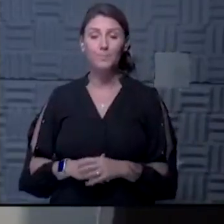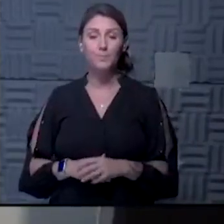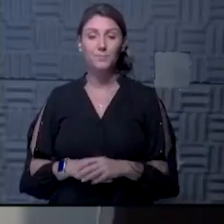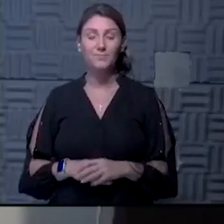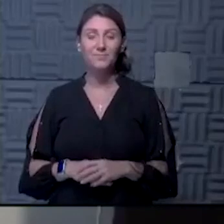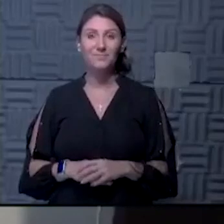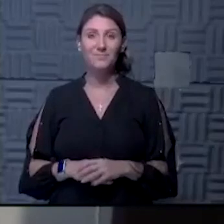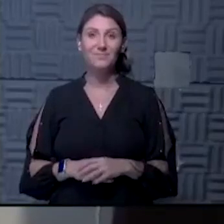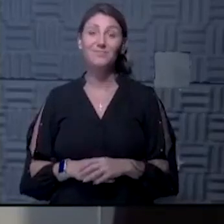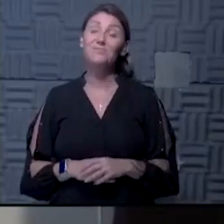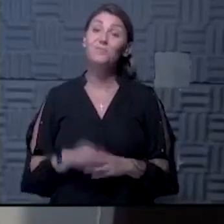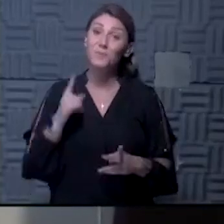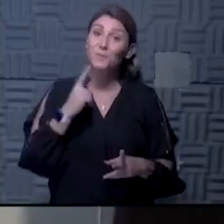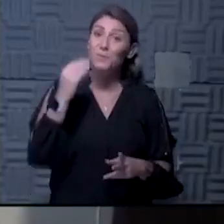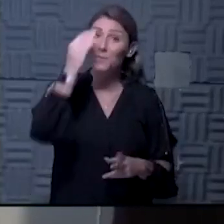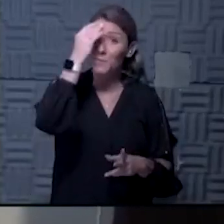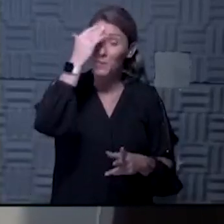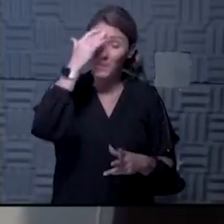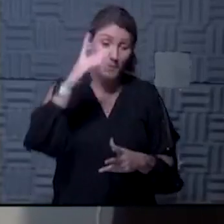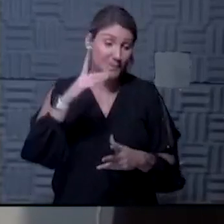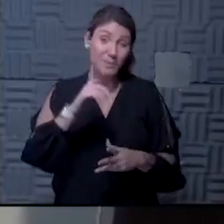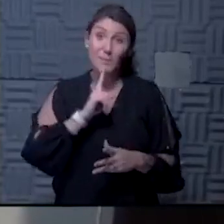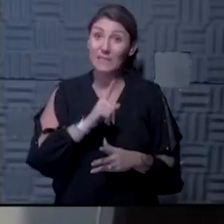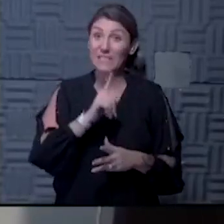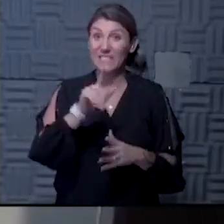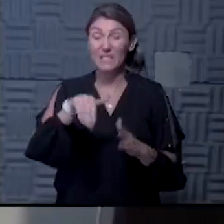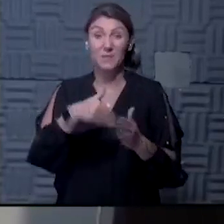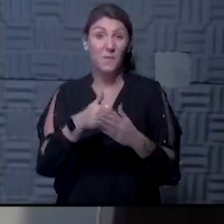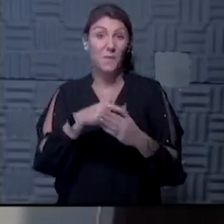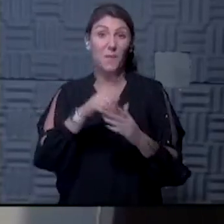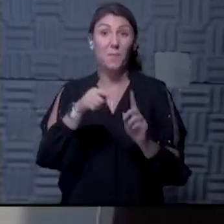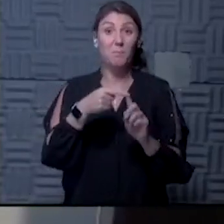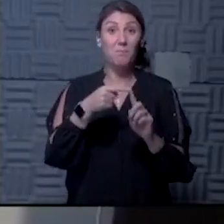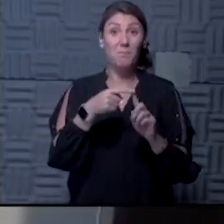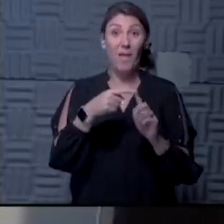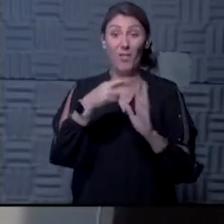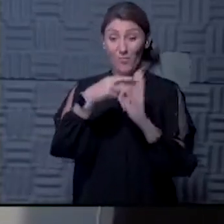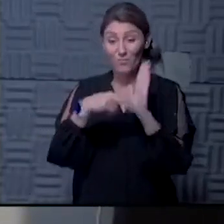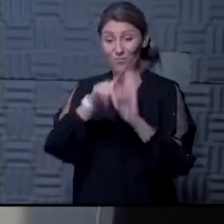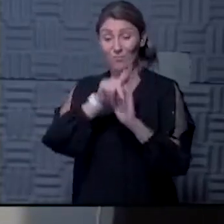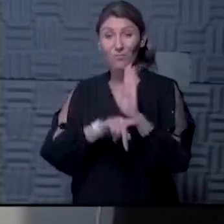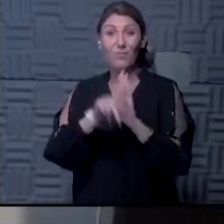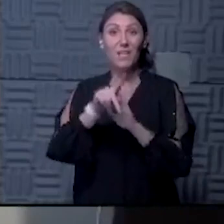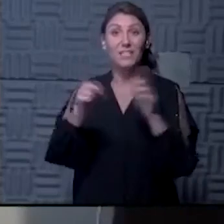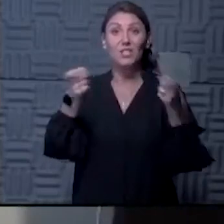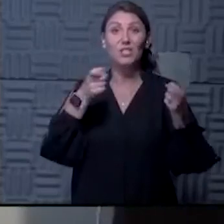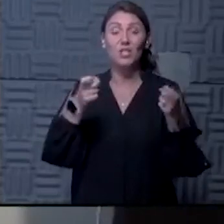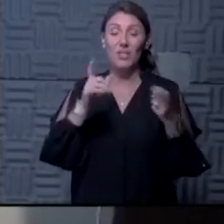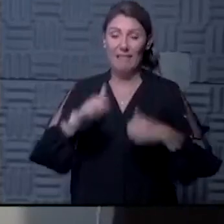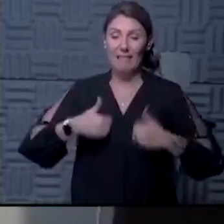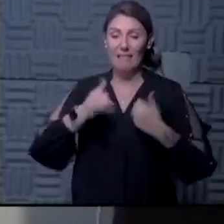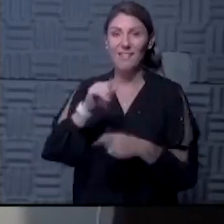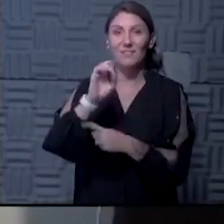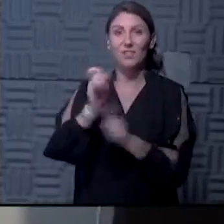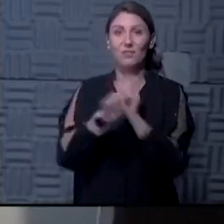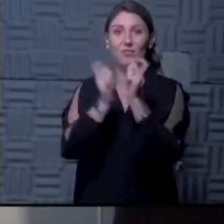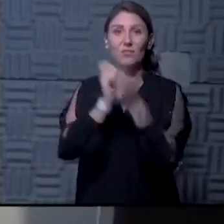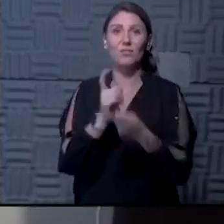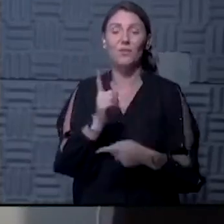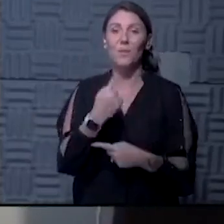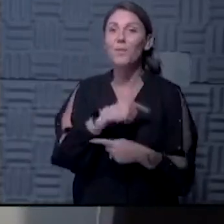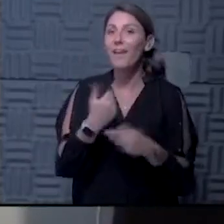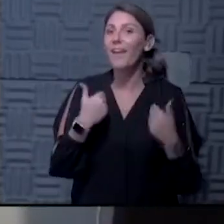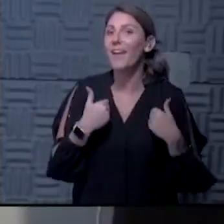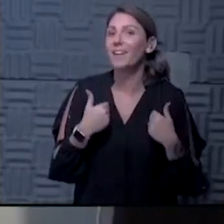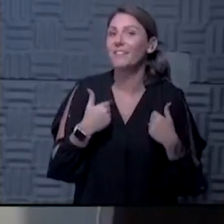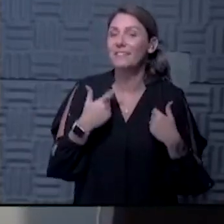Well, it is just about those pillars of infection control, that lifestyle change. I will say we have a really exciting